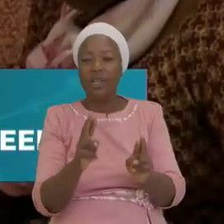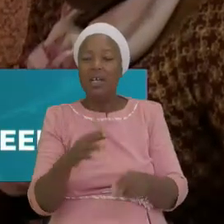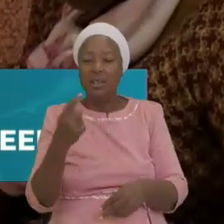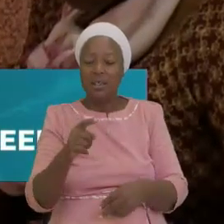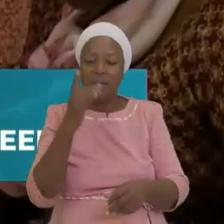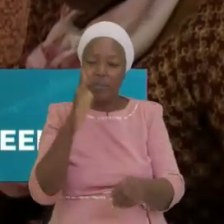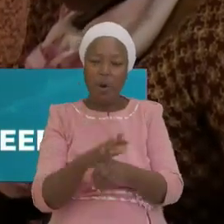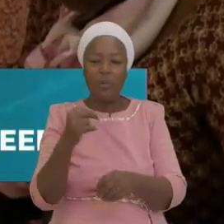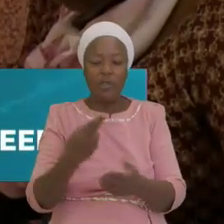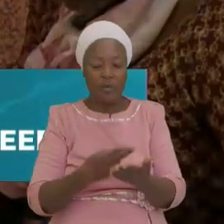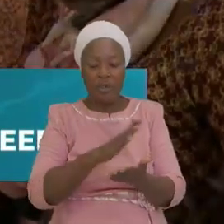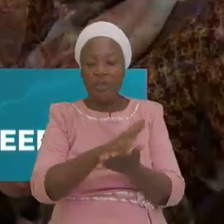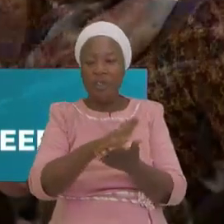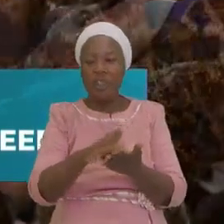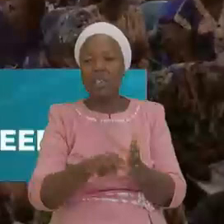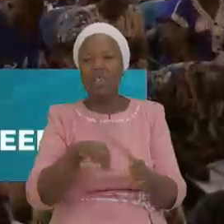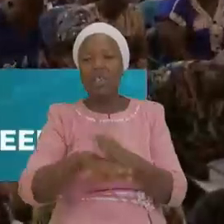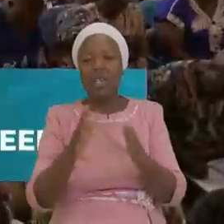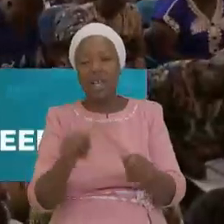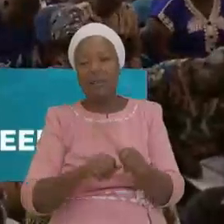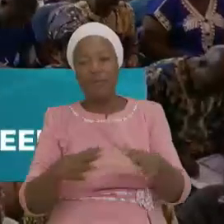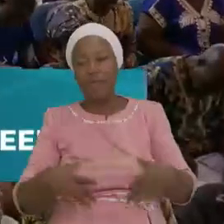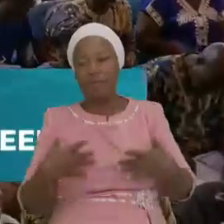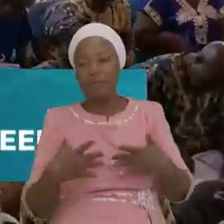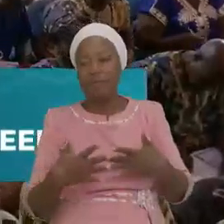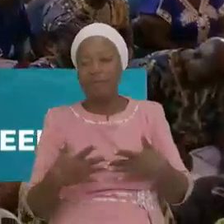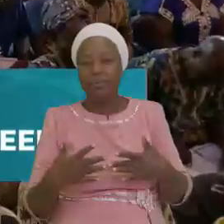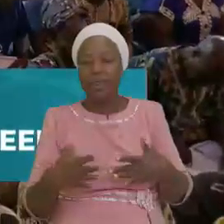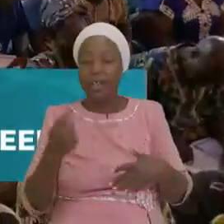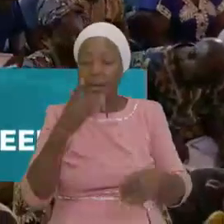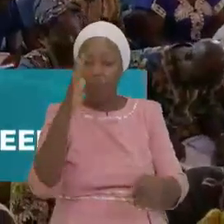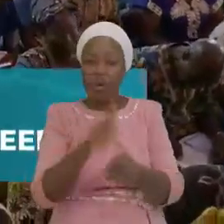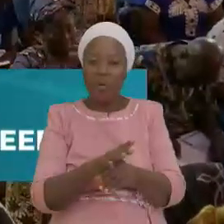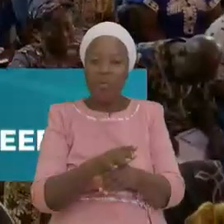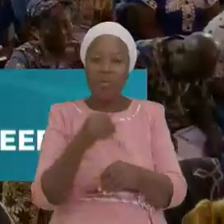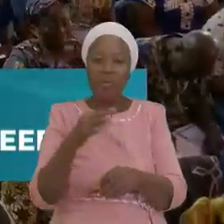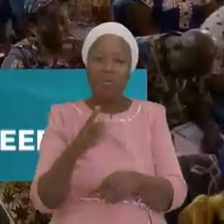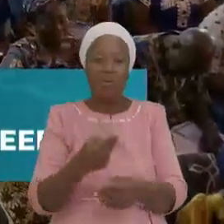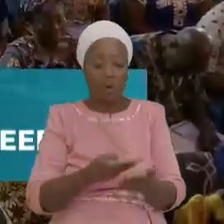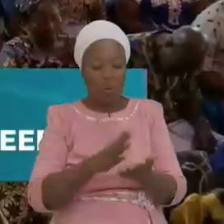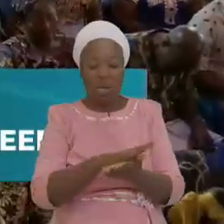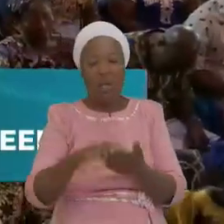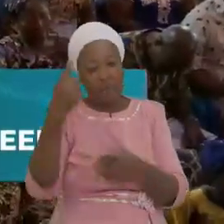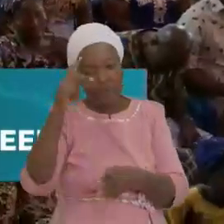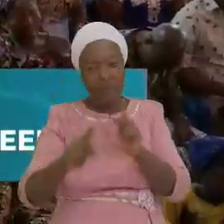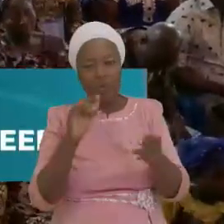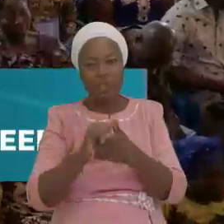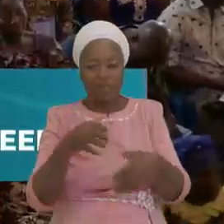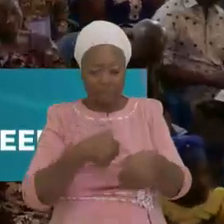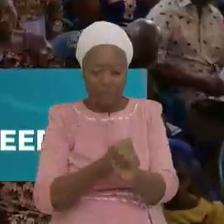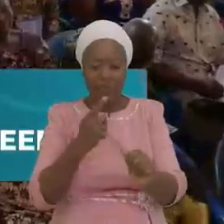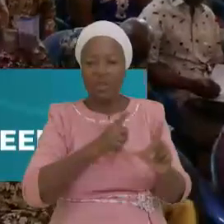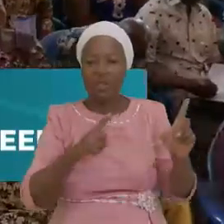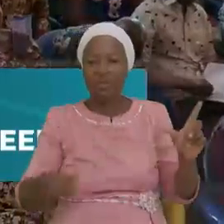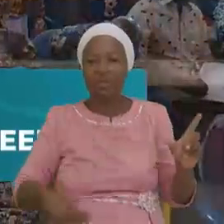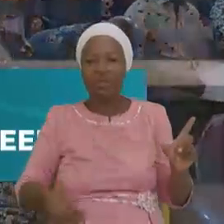of righteousness in every life, the promise of holiness for the people that follow the Lord,